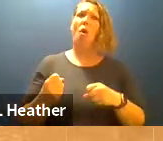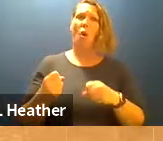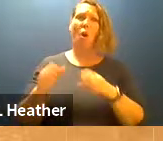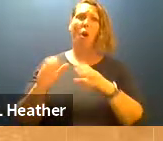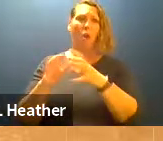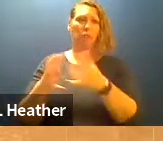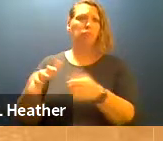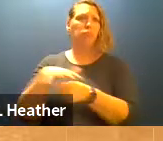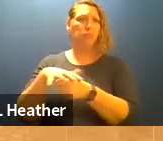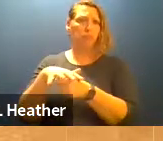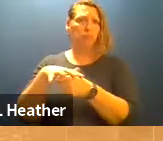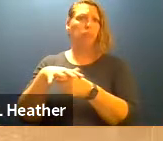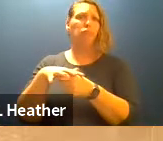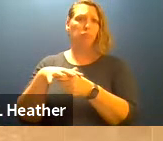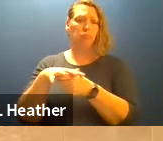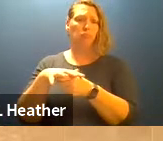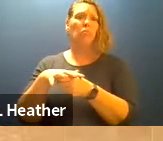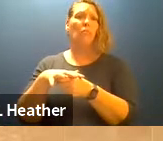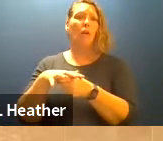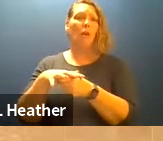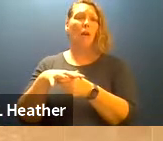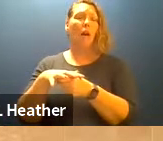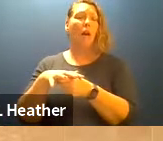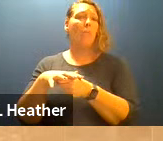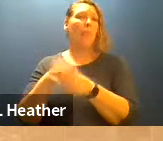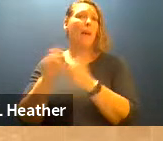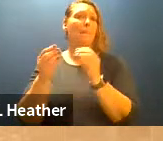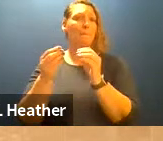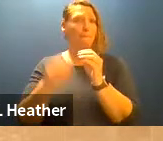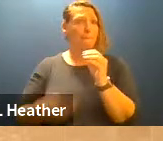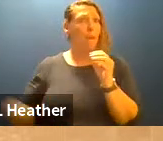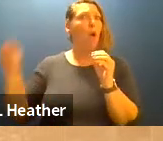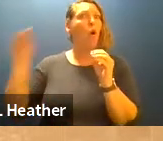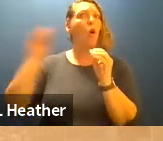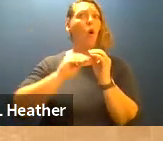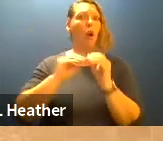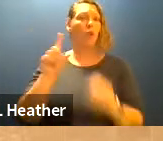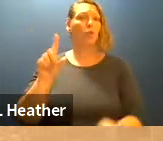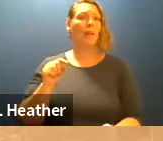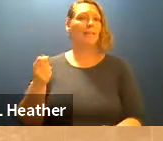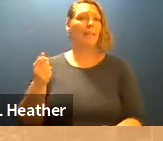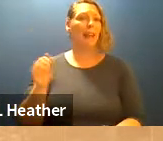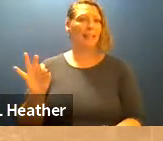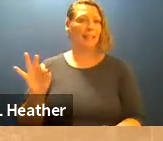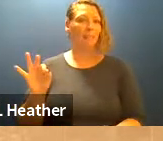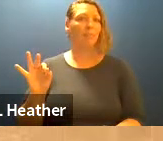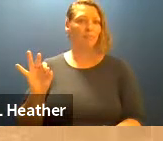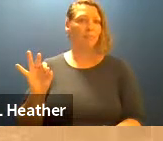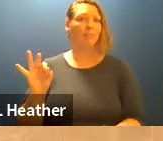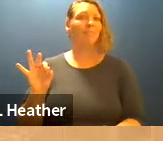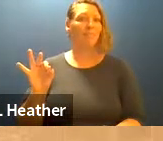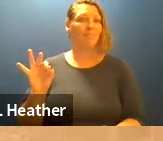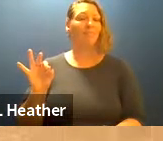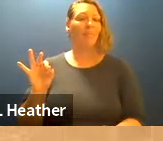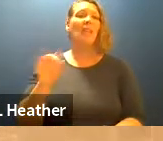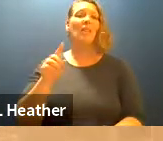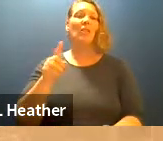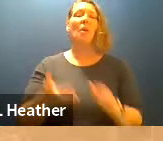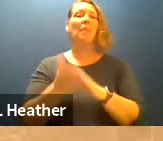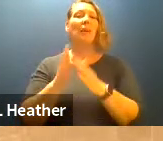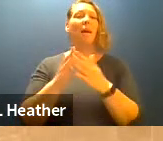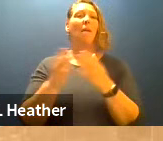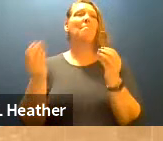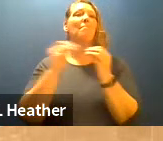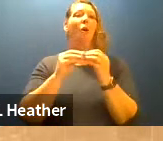concentration, and then that got even more pronounced in 2019. So the program area grew more diverse. The